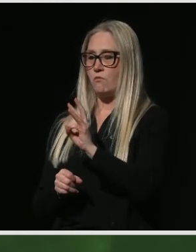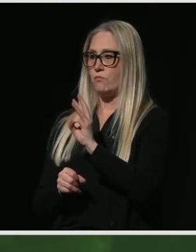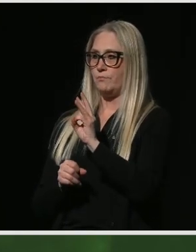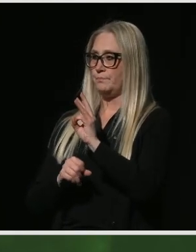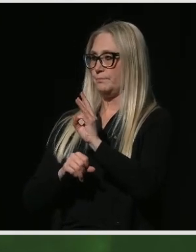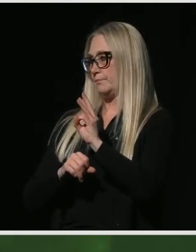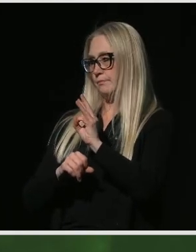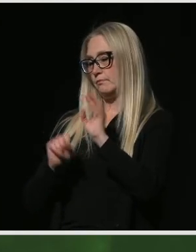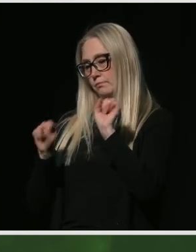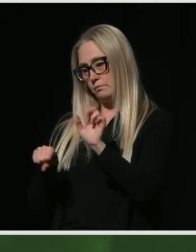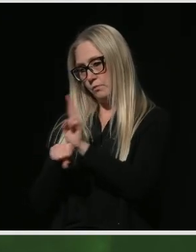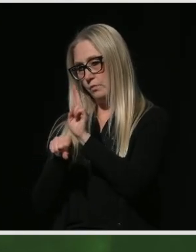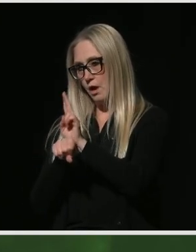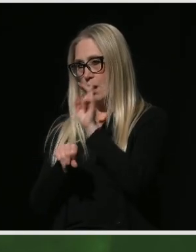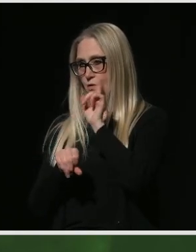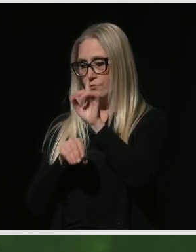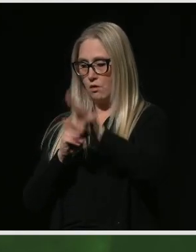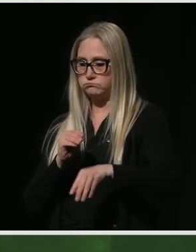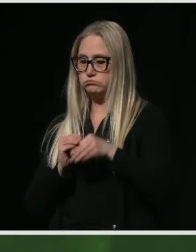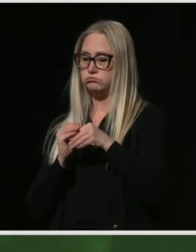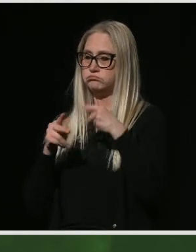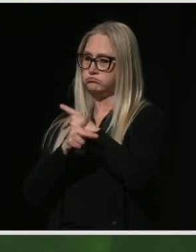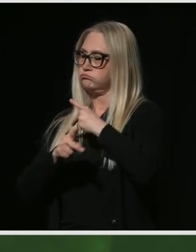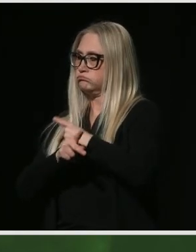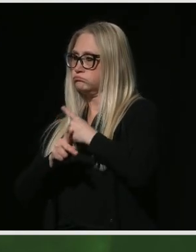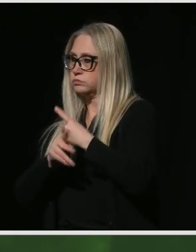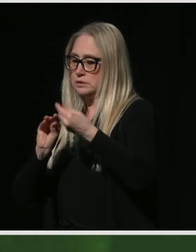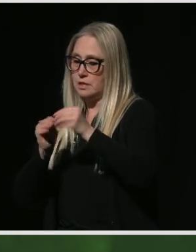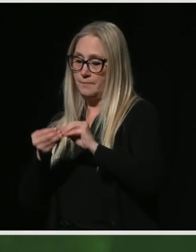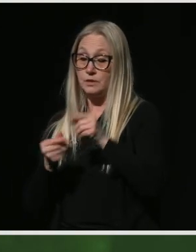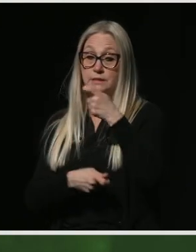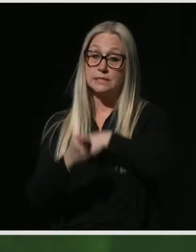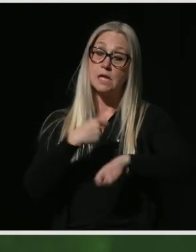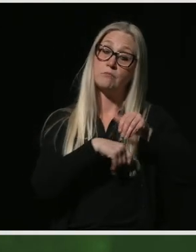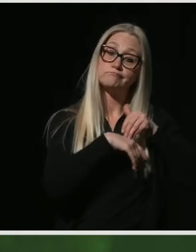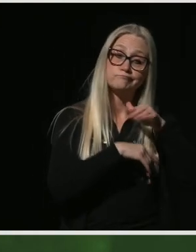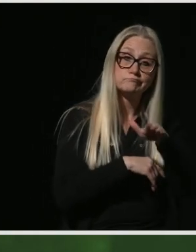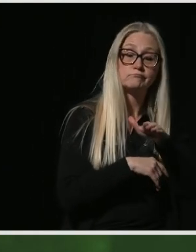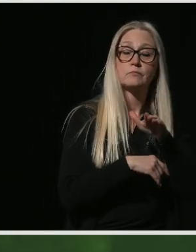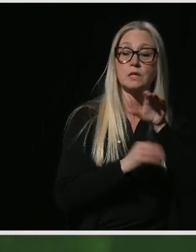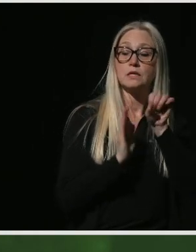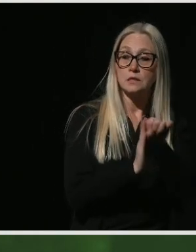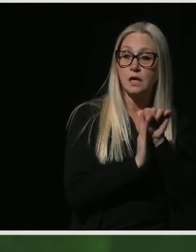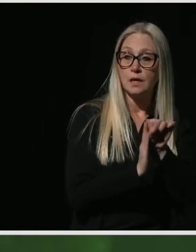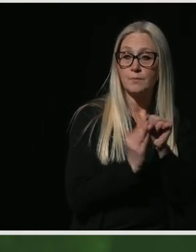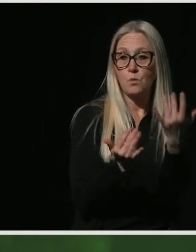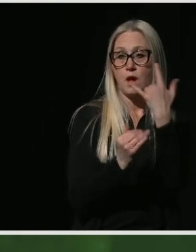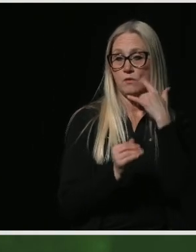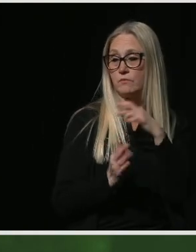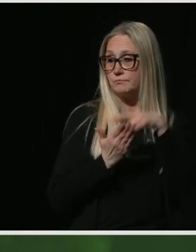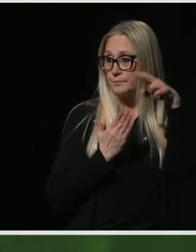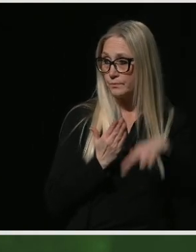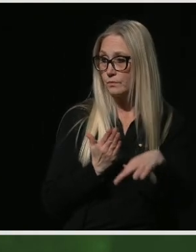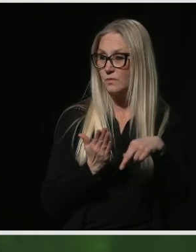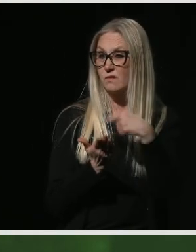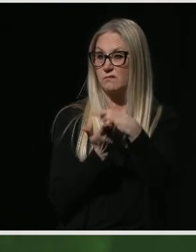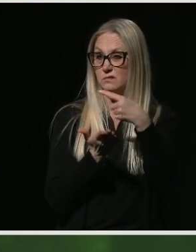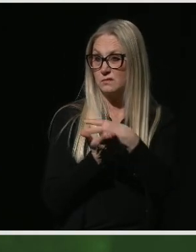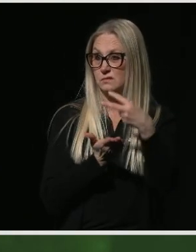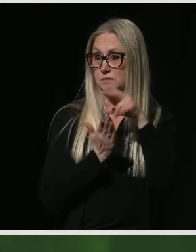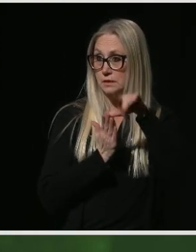context. So rather than having to ship off a sample, get results weeks later from the lab, which is what most folks do in